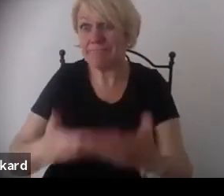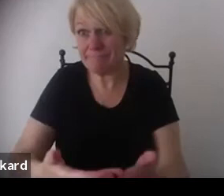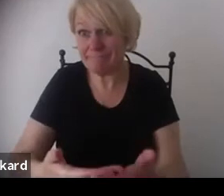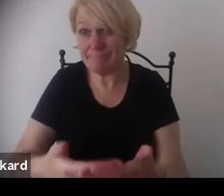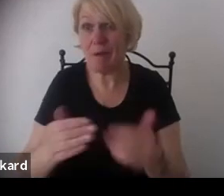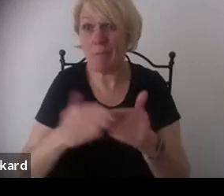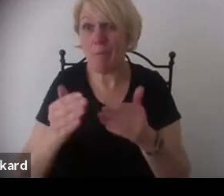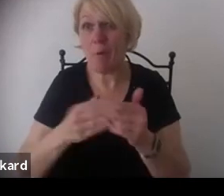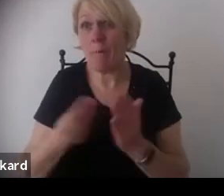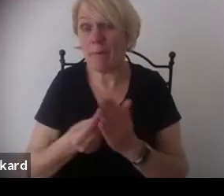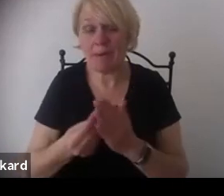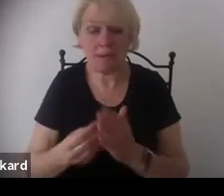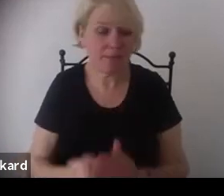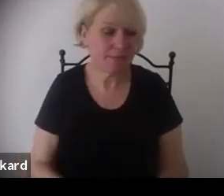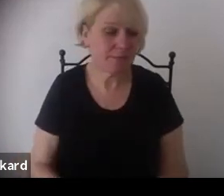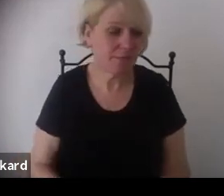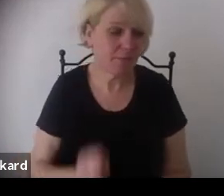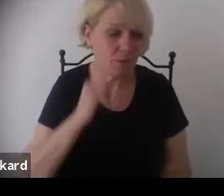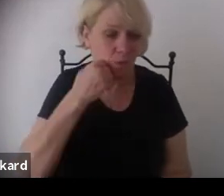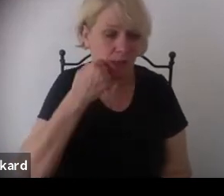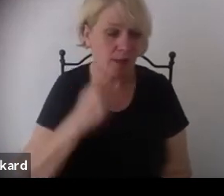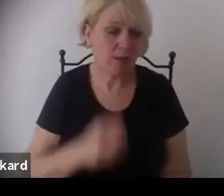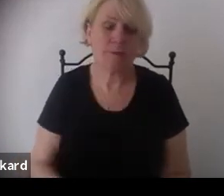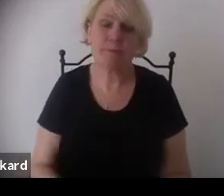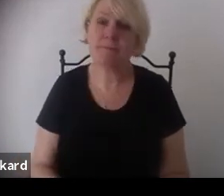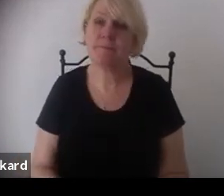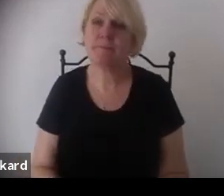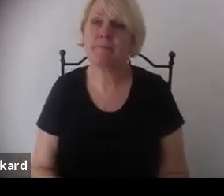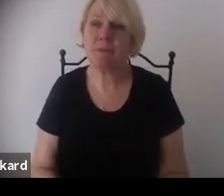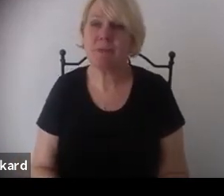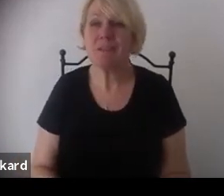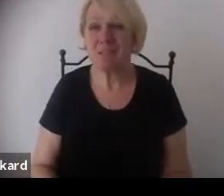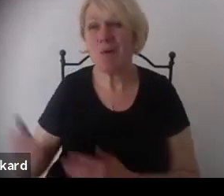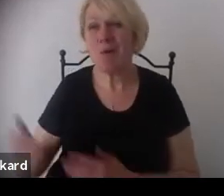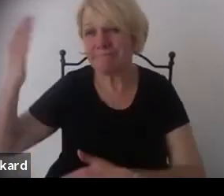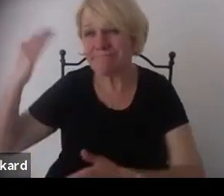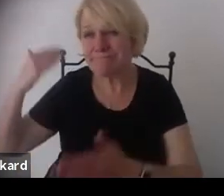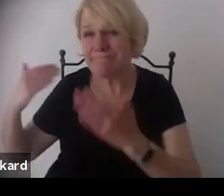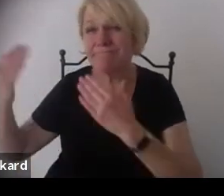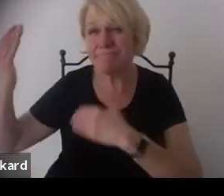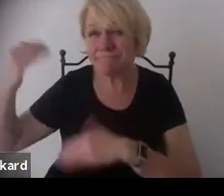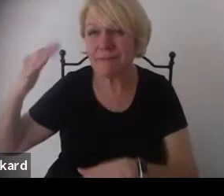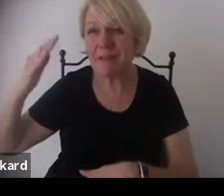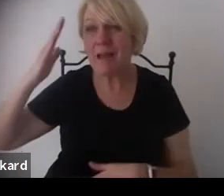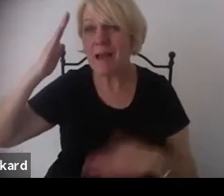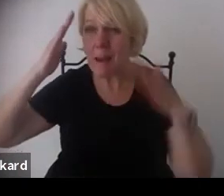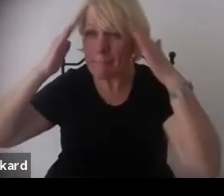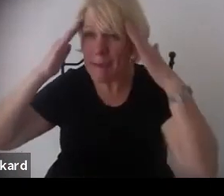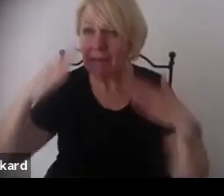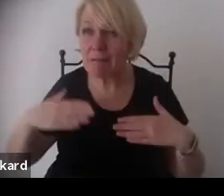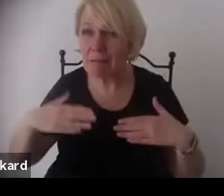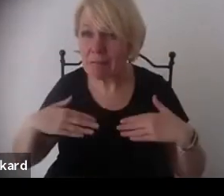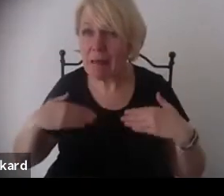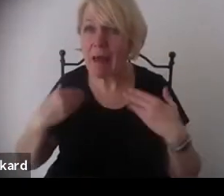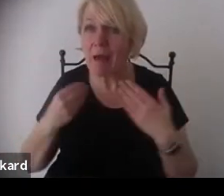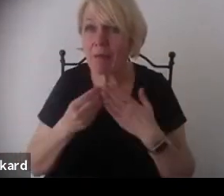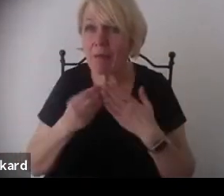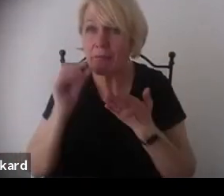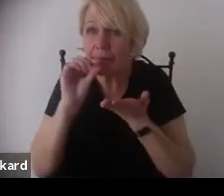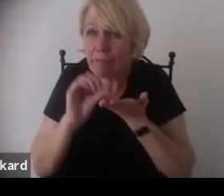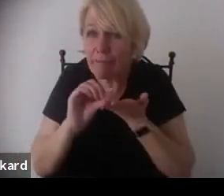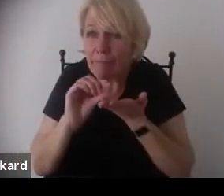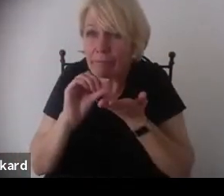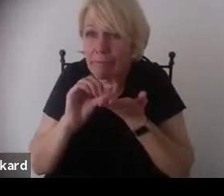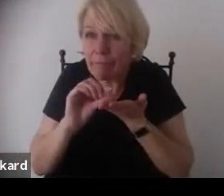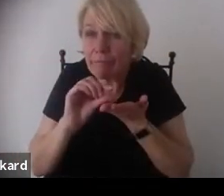that historically perhaps mental health has not had its full fair share of the NHS cake as